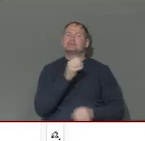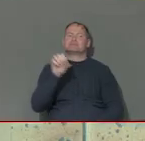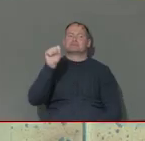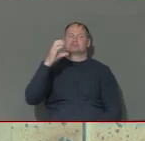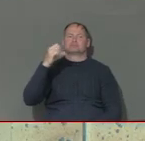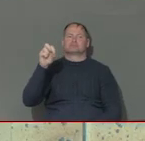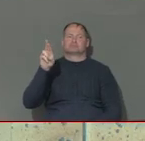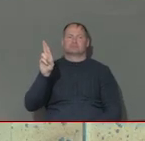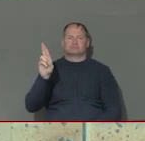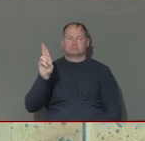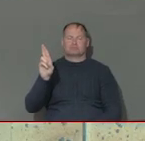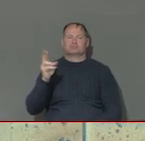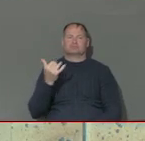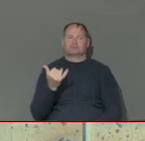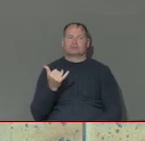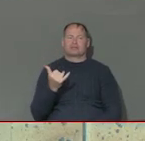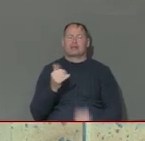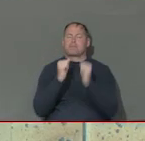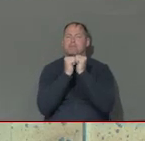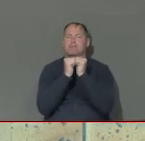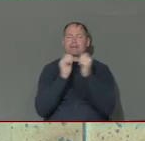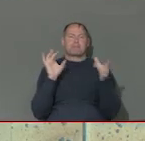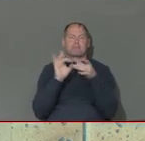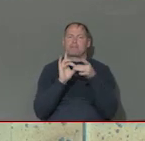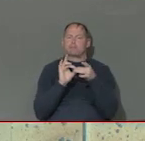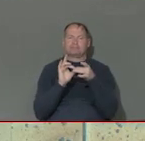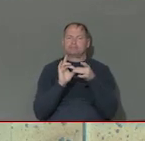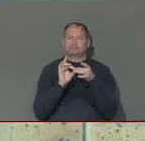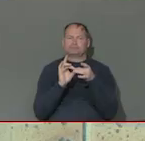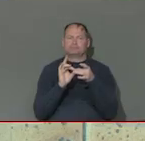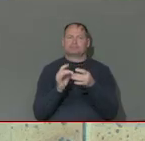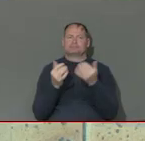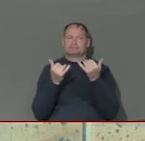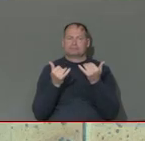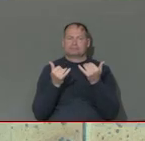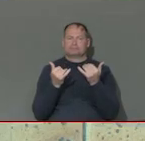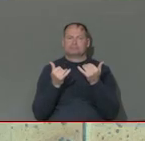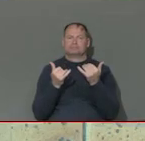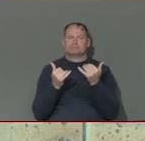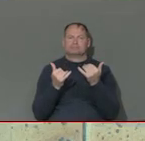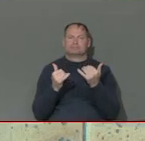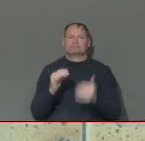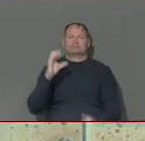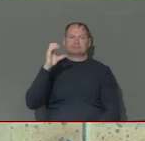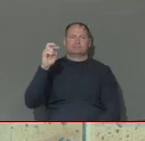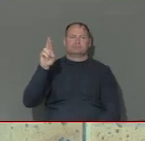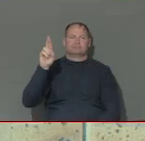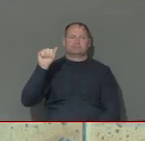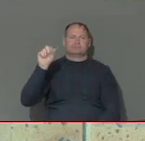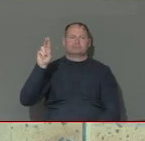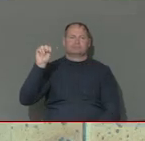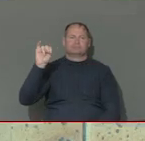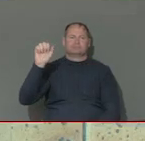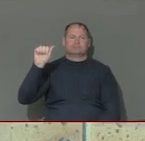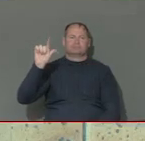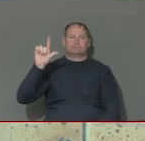skull. And it has nothing to do with the brain. So it is important that you write large